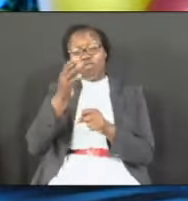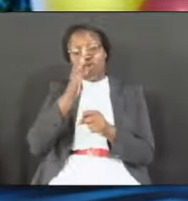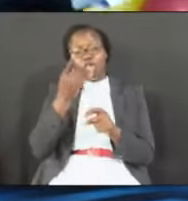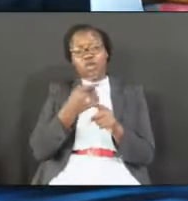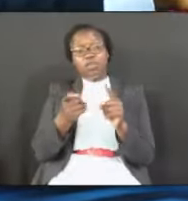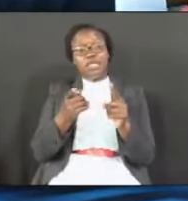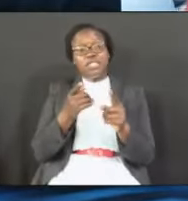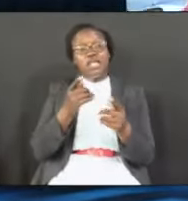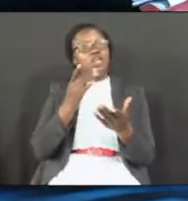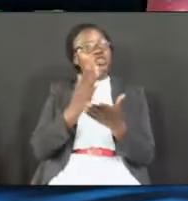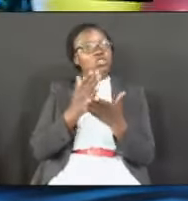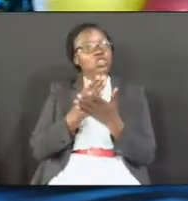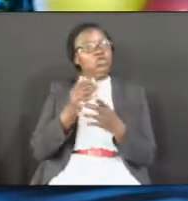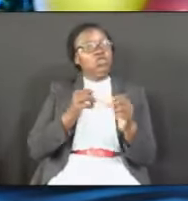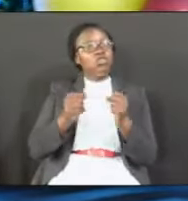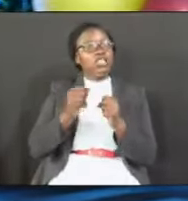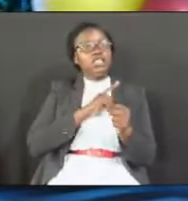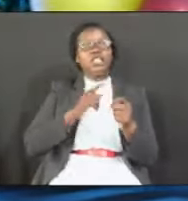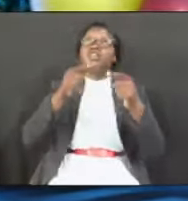fighting the Lord himself.